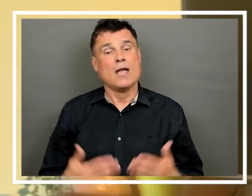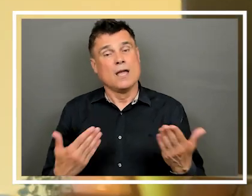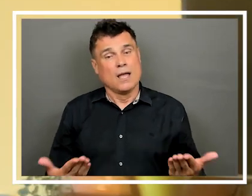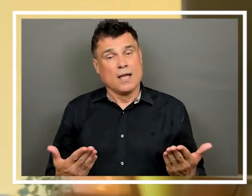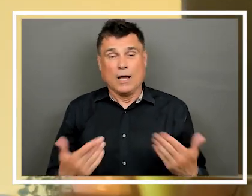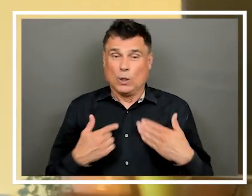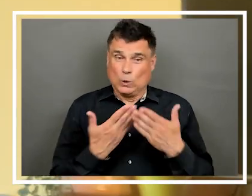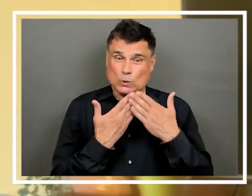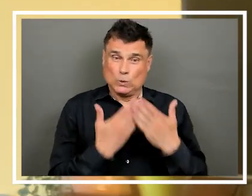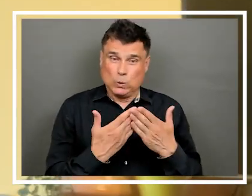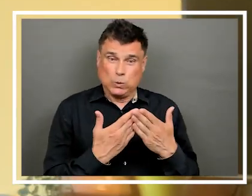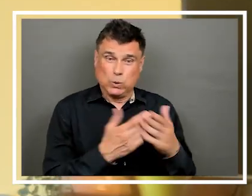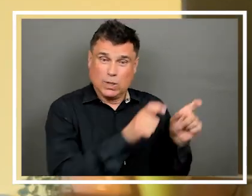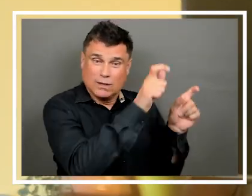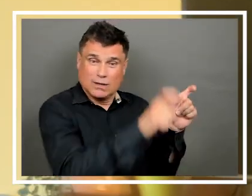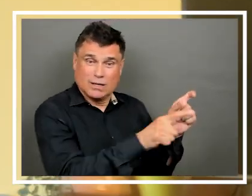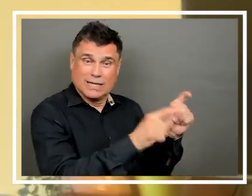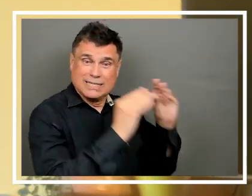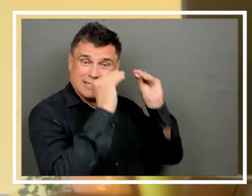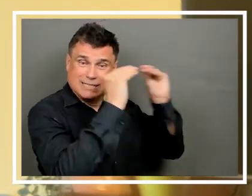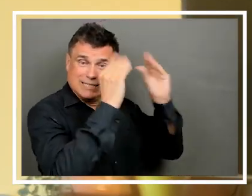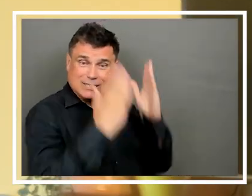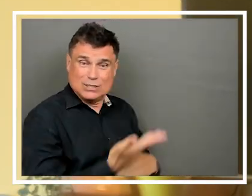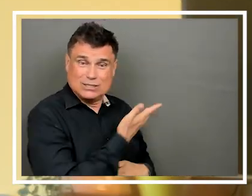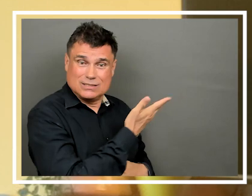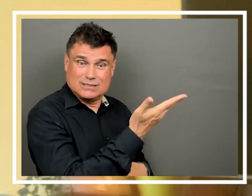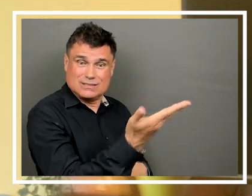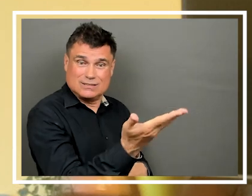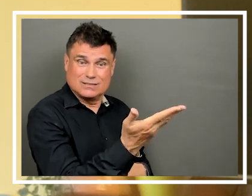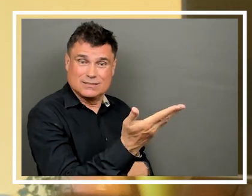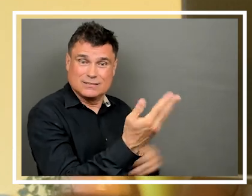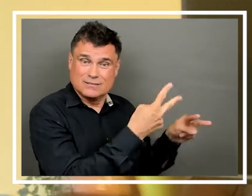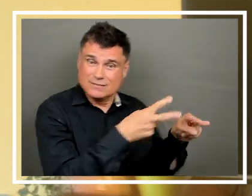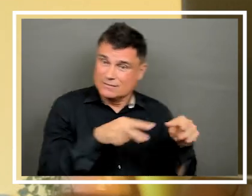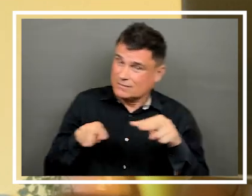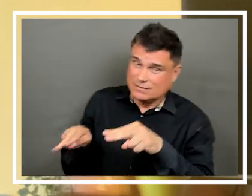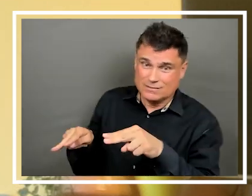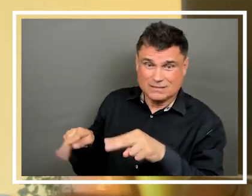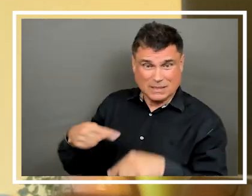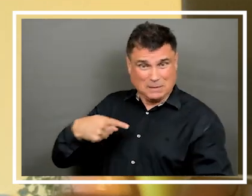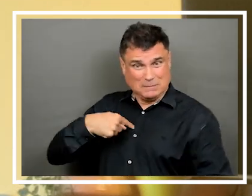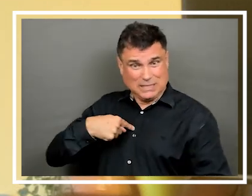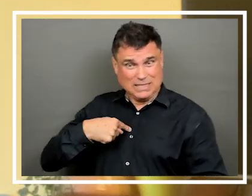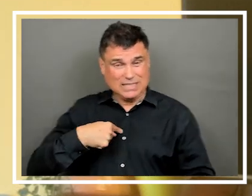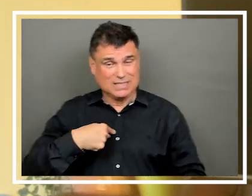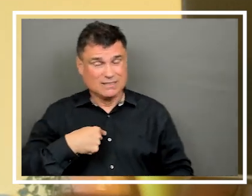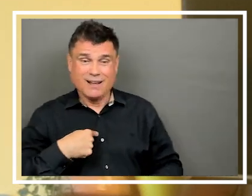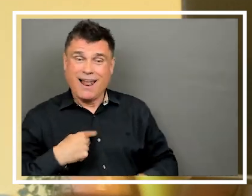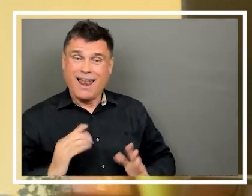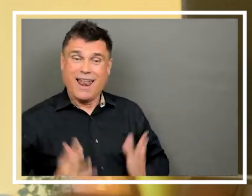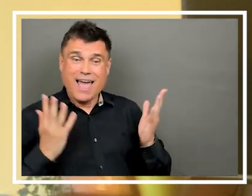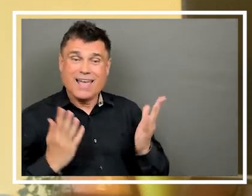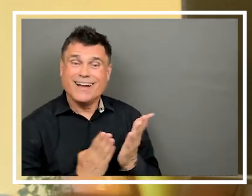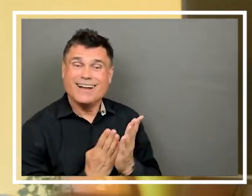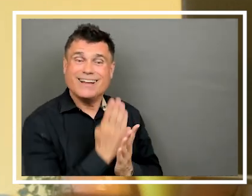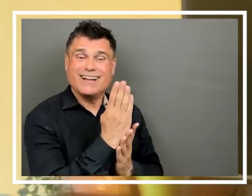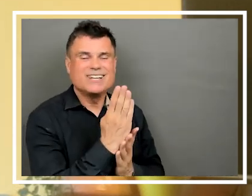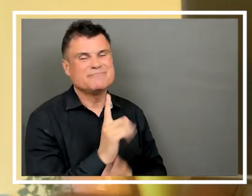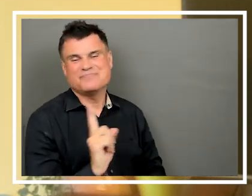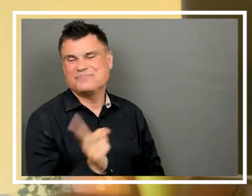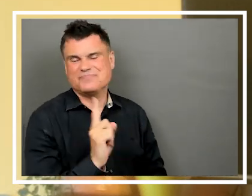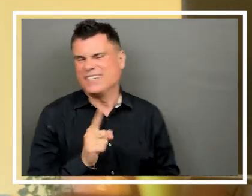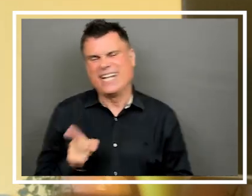Majority of my teachers in high school chose to believe that I wouldn't amount